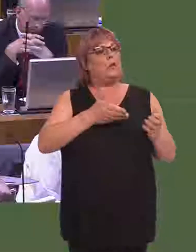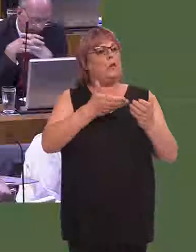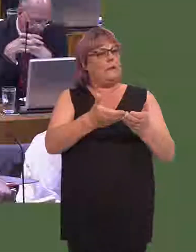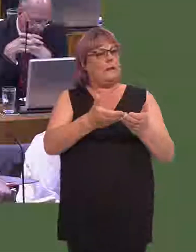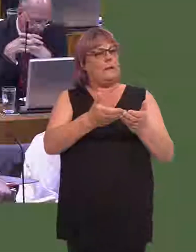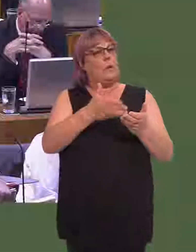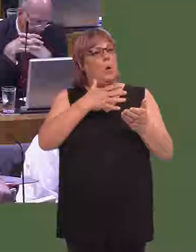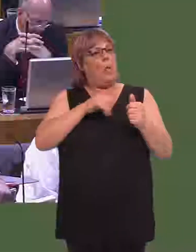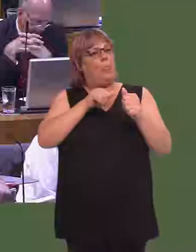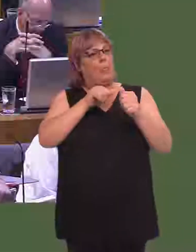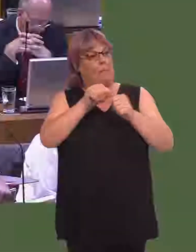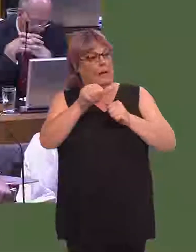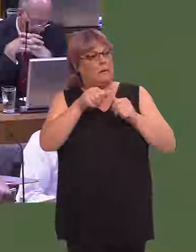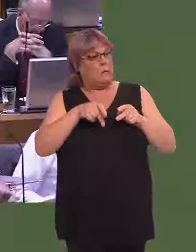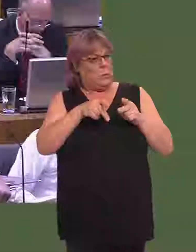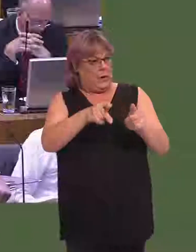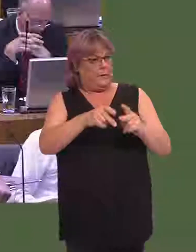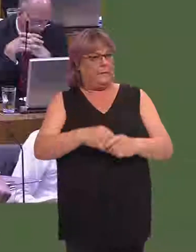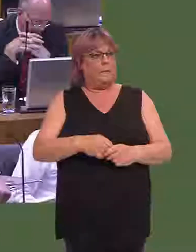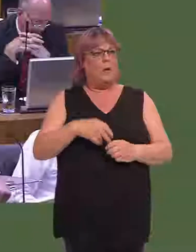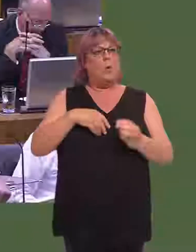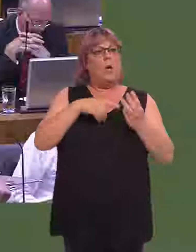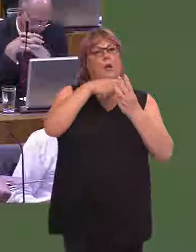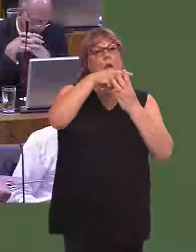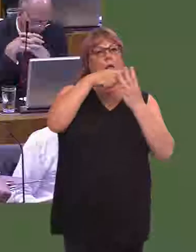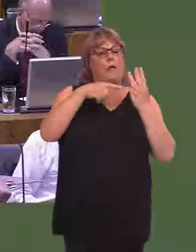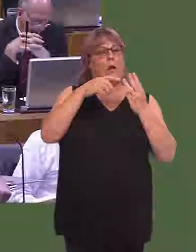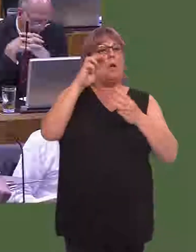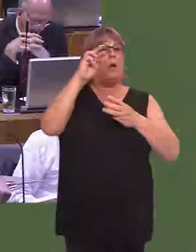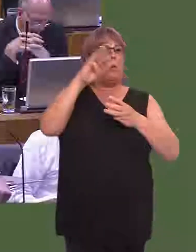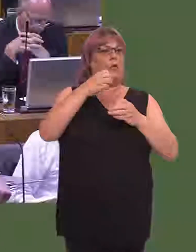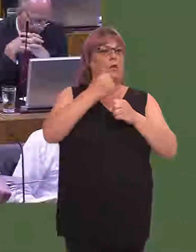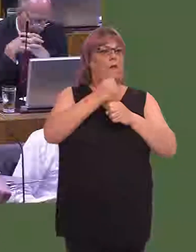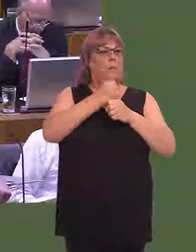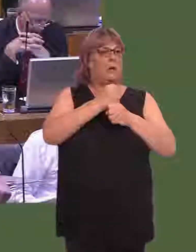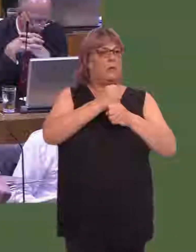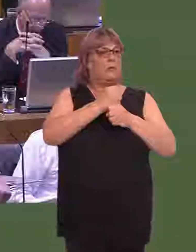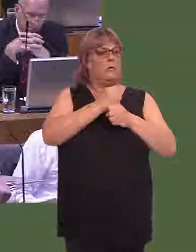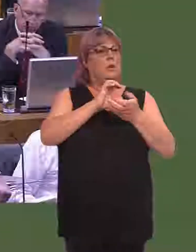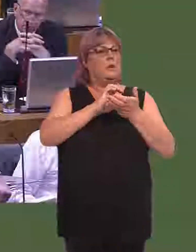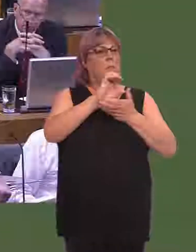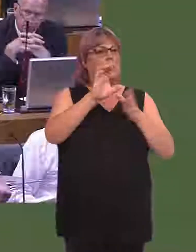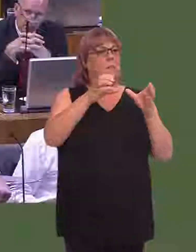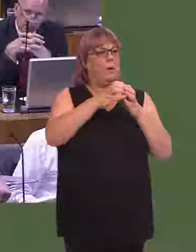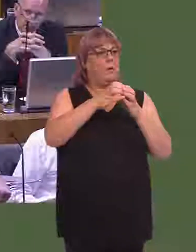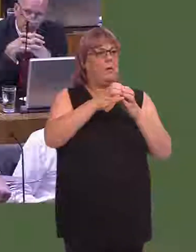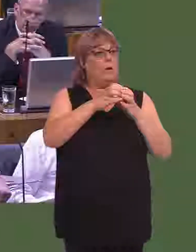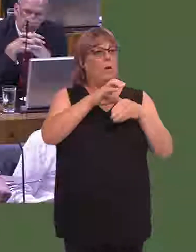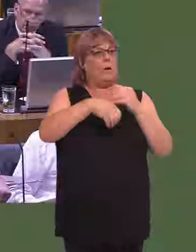that that we can. For example, we took three Welsh Government-sponsored bodies, turned them into one